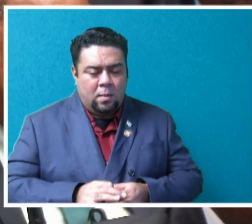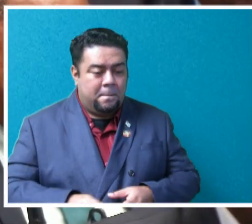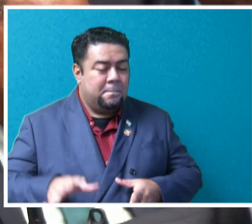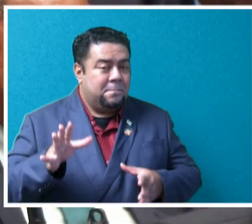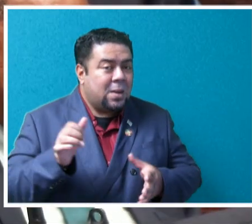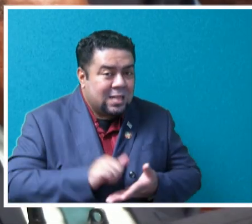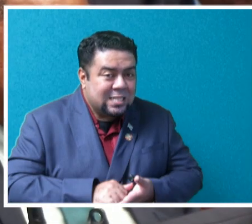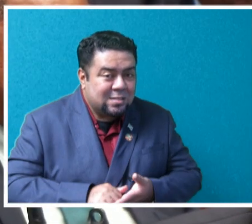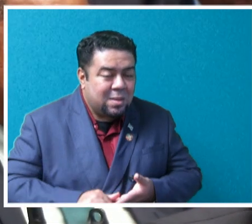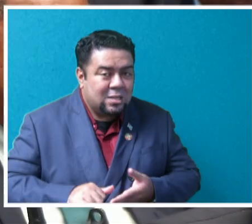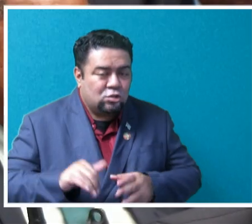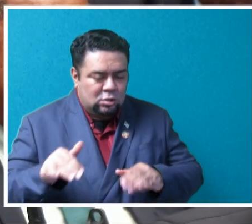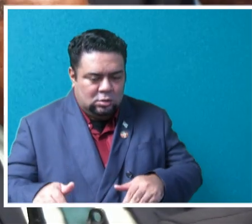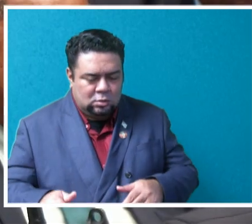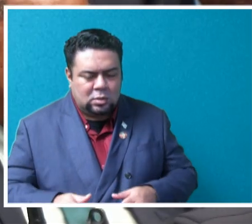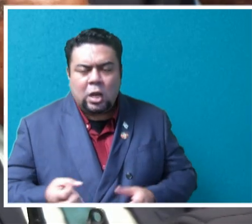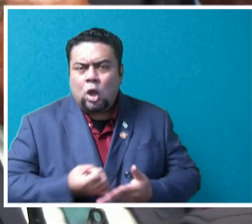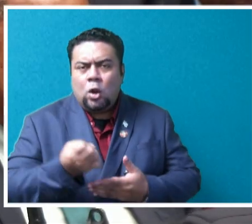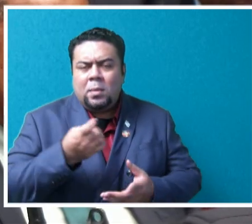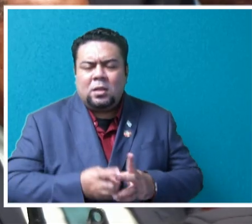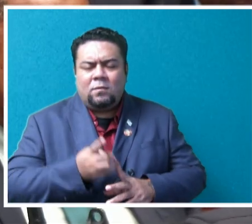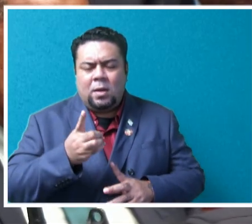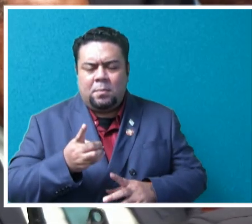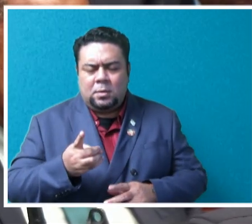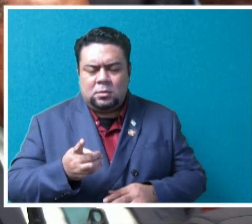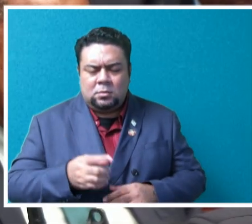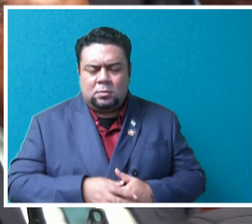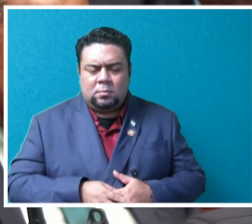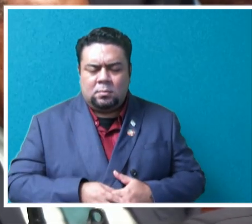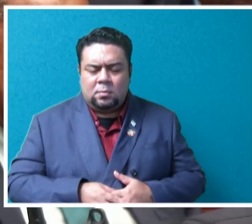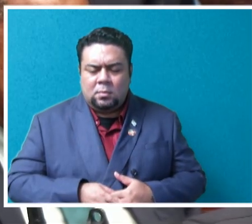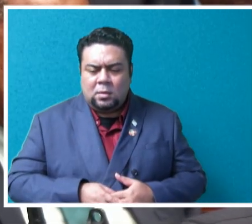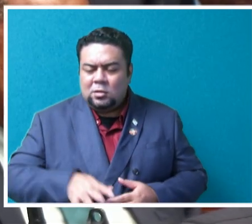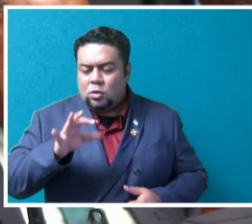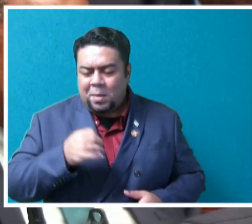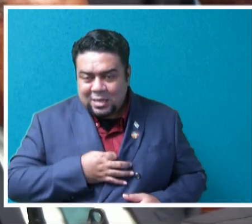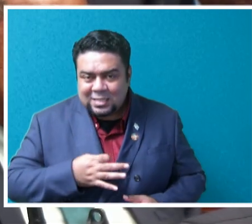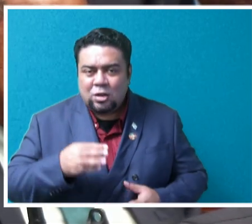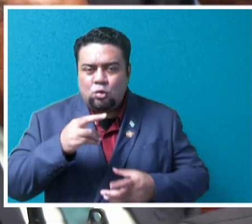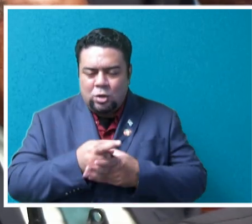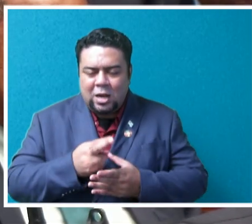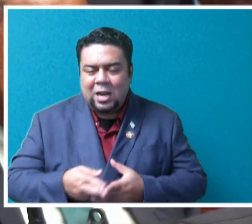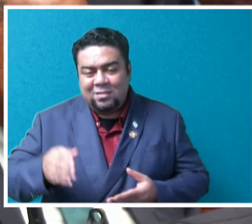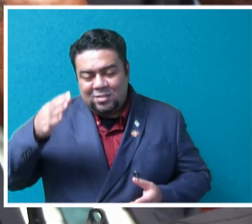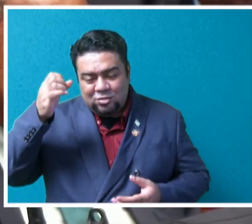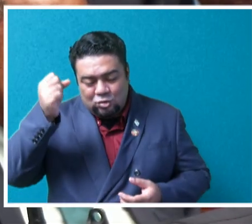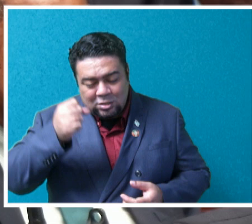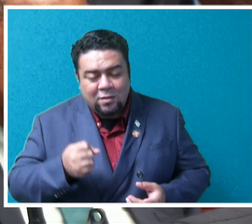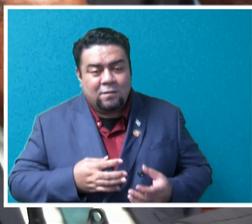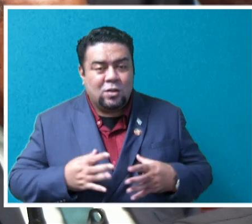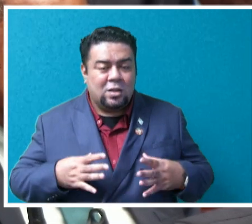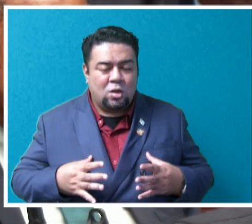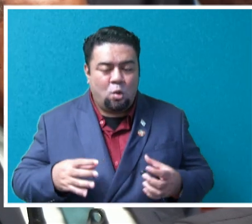development, while fulfilling its statutory obligations under the iTaukei Land Trust Act